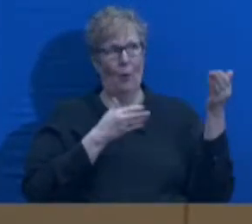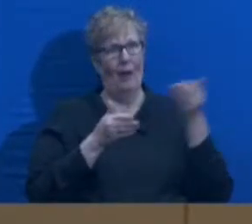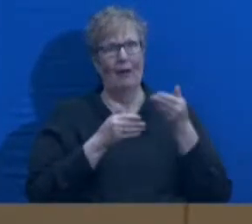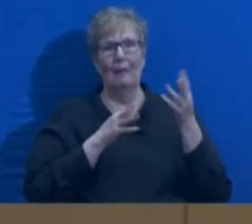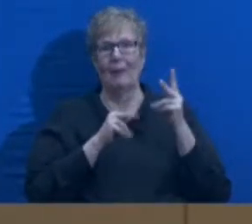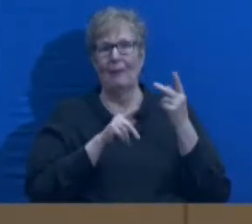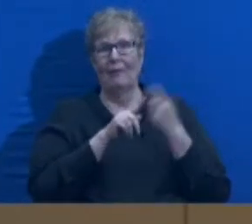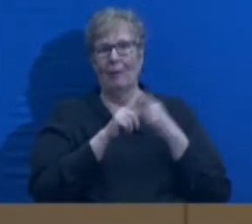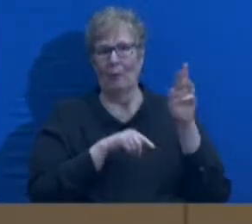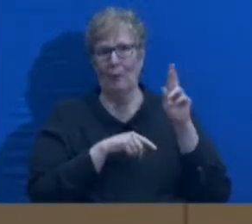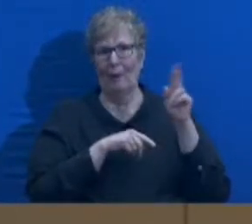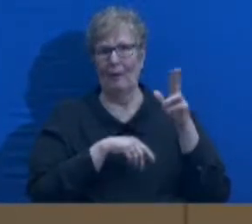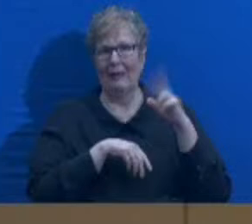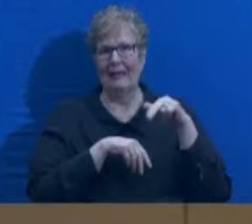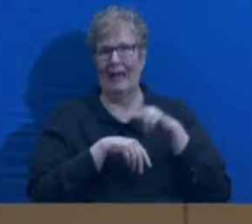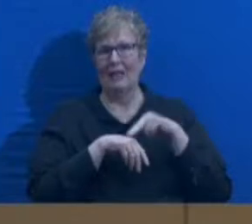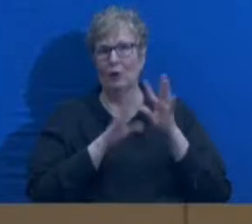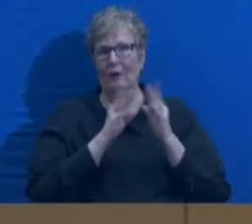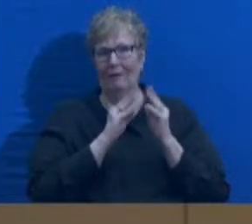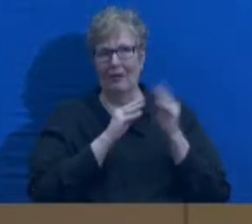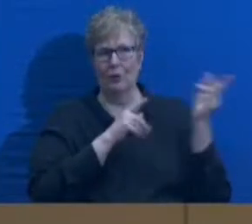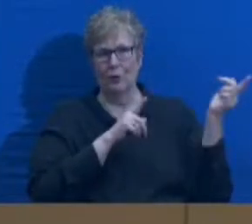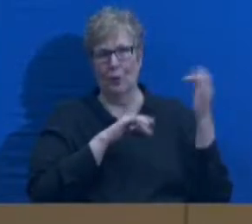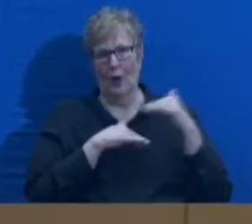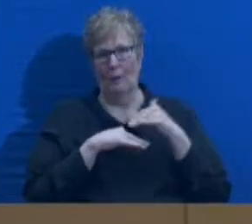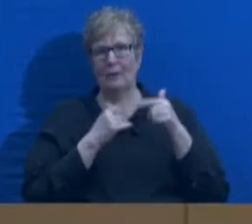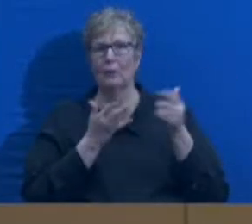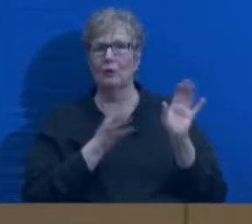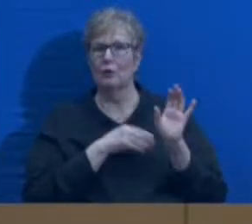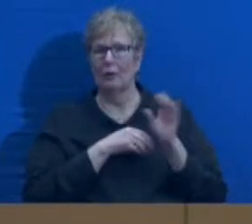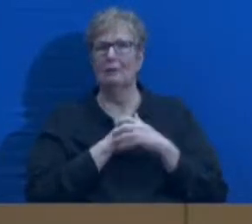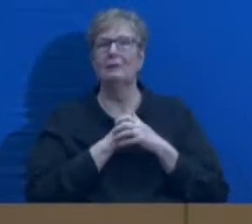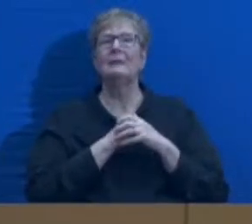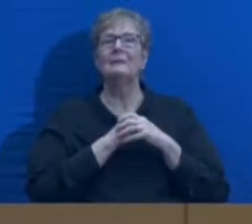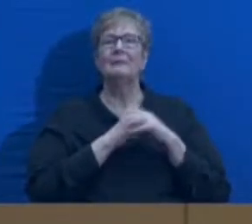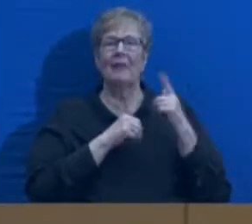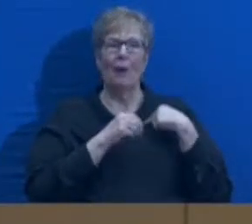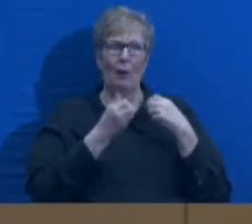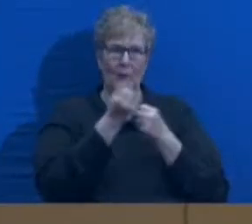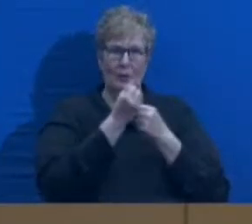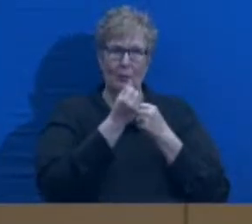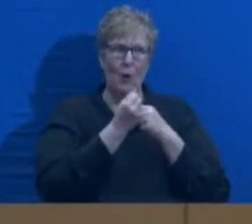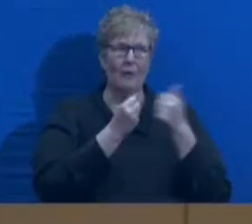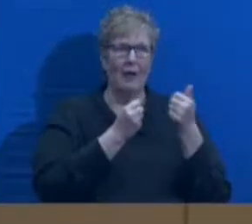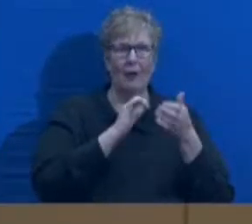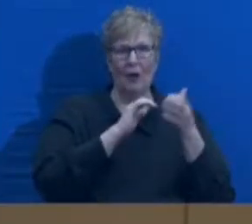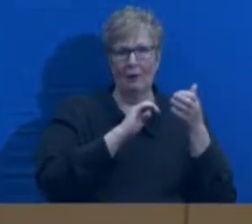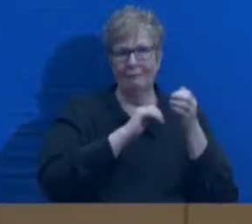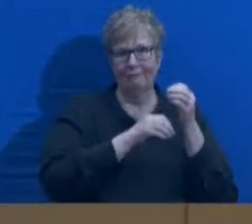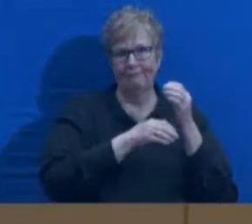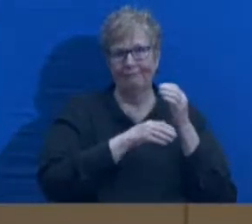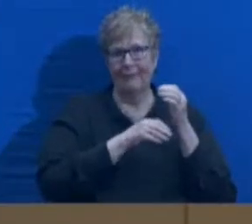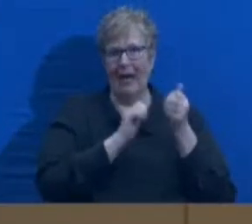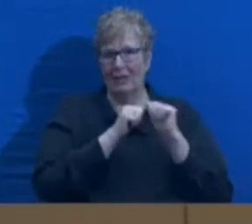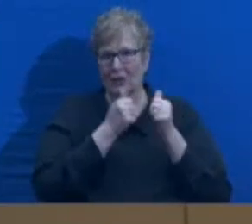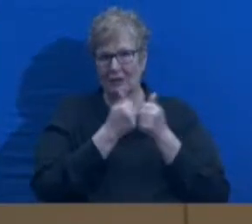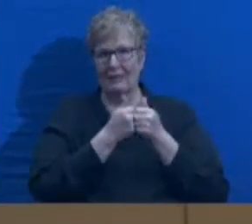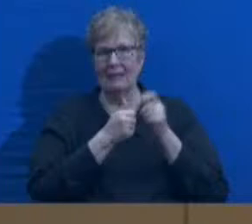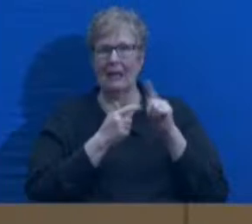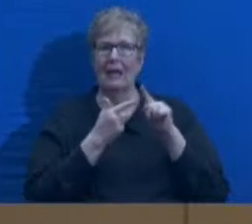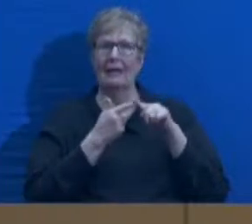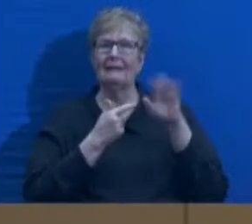city. Emergency management personnel will be supporting our partner agencies throughout the city on a 24-hour basis,